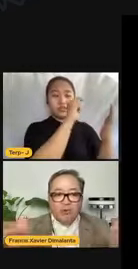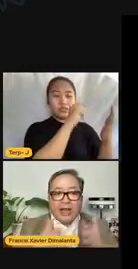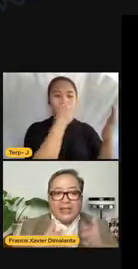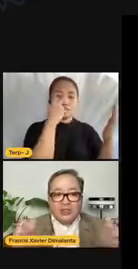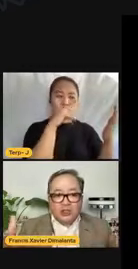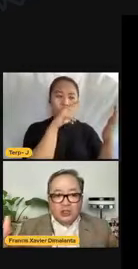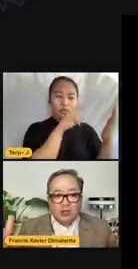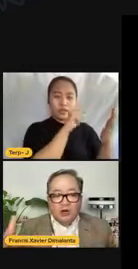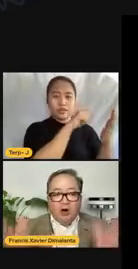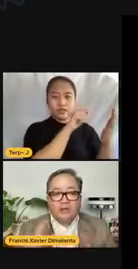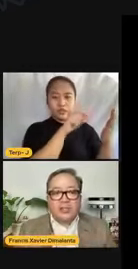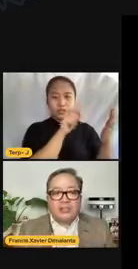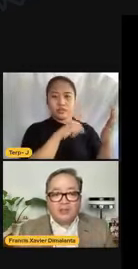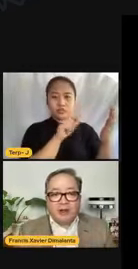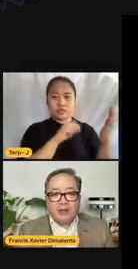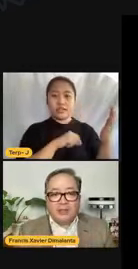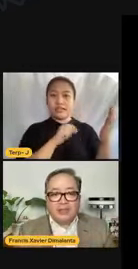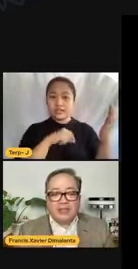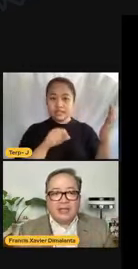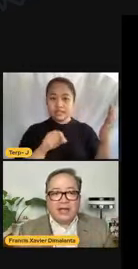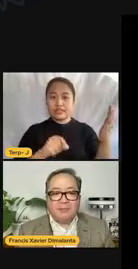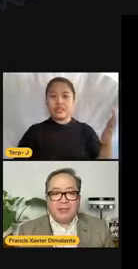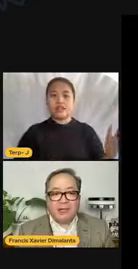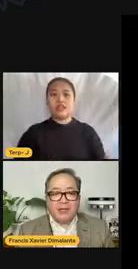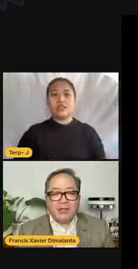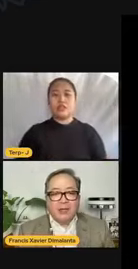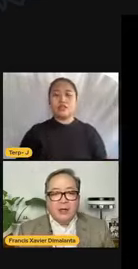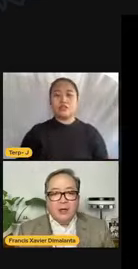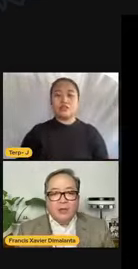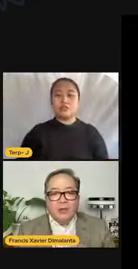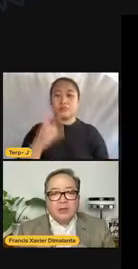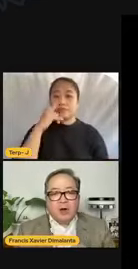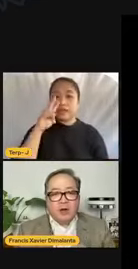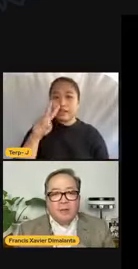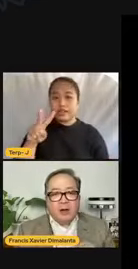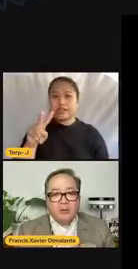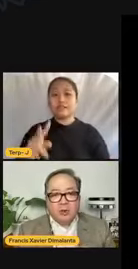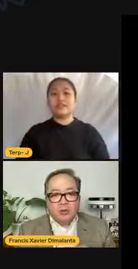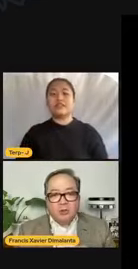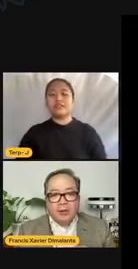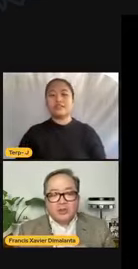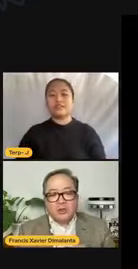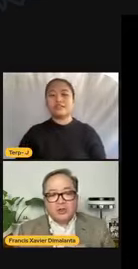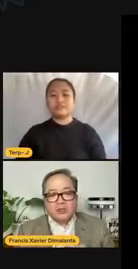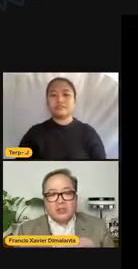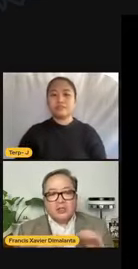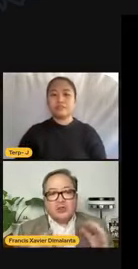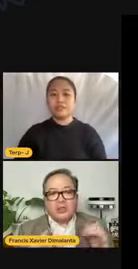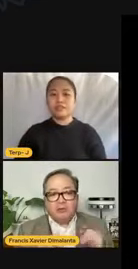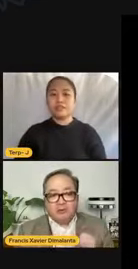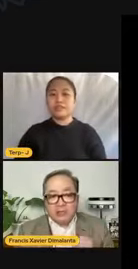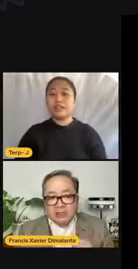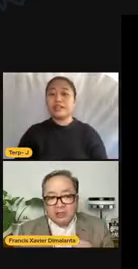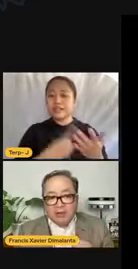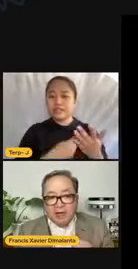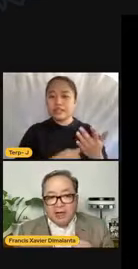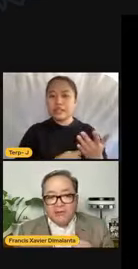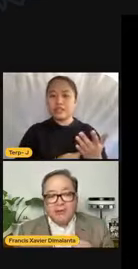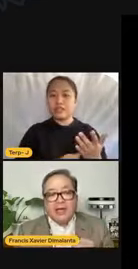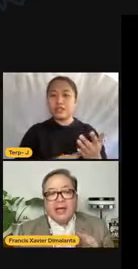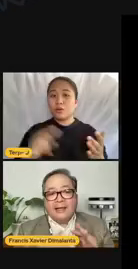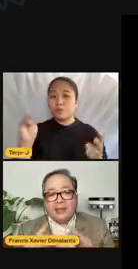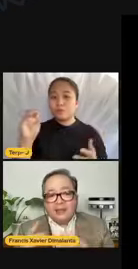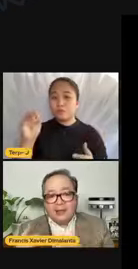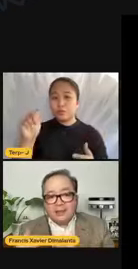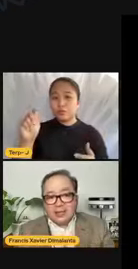is a range of this development that it can happen. And when we talk about motor milestones, that's during the first year of